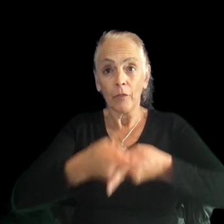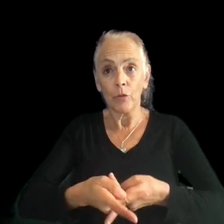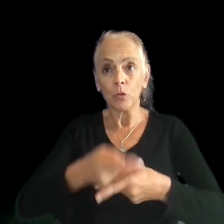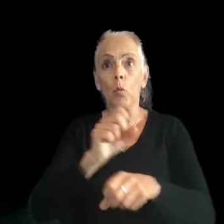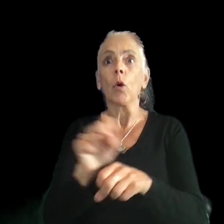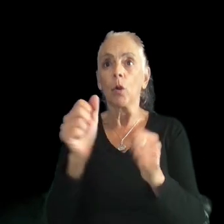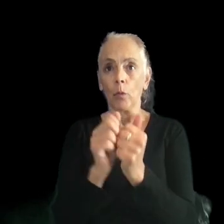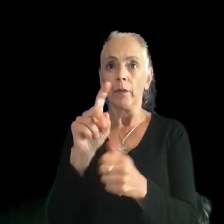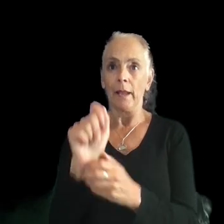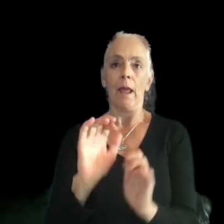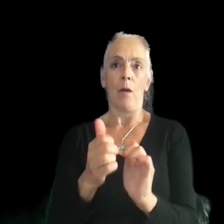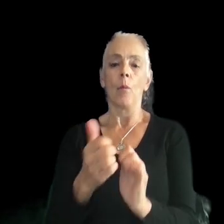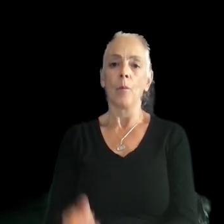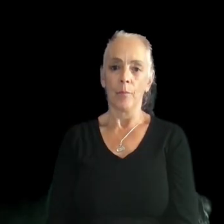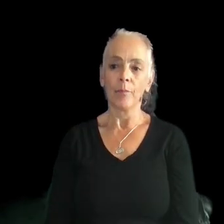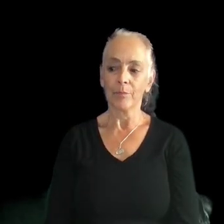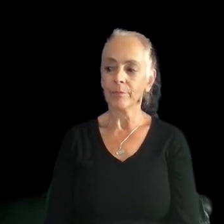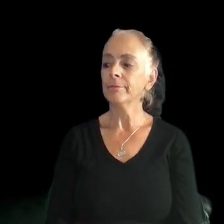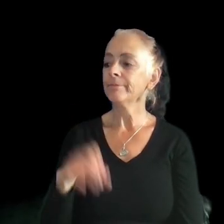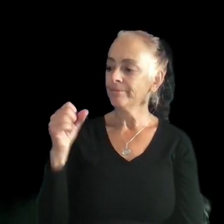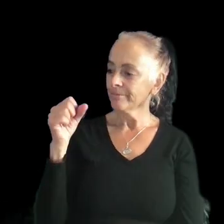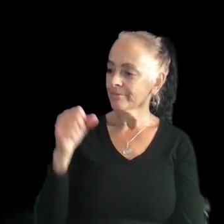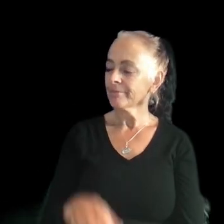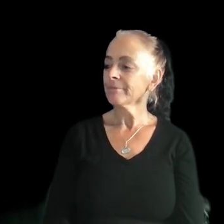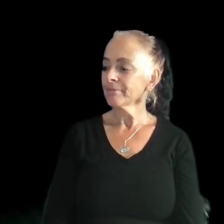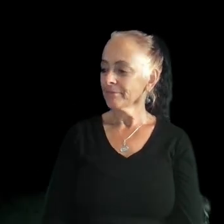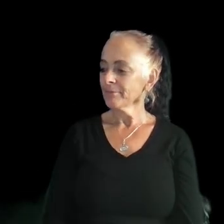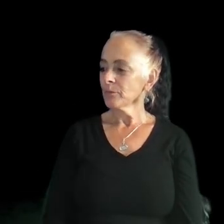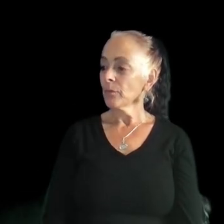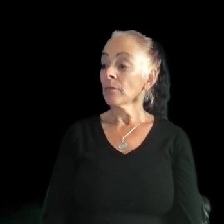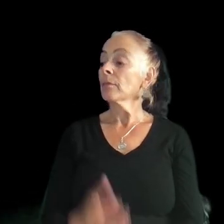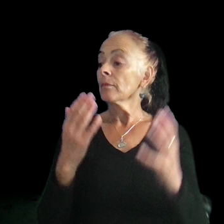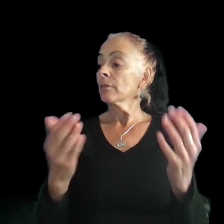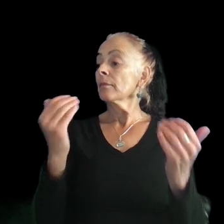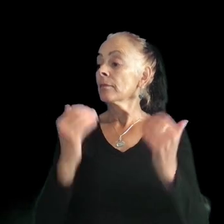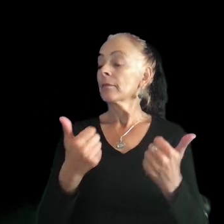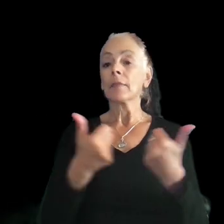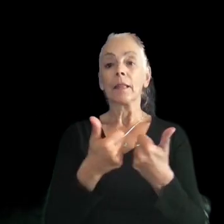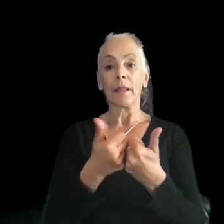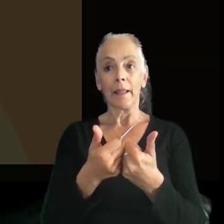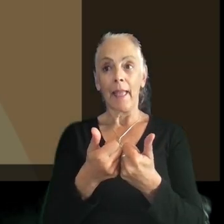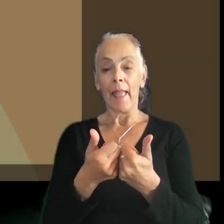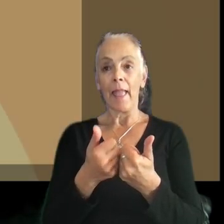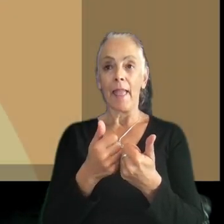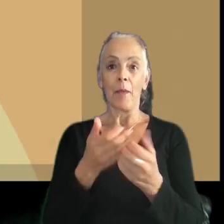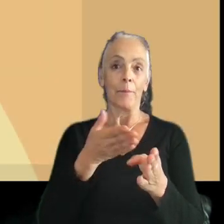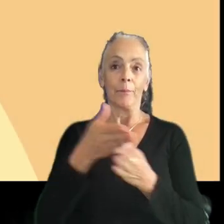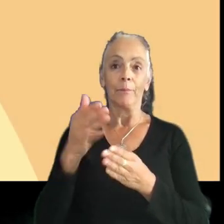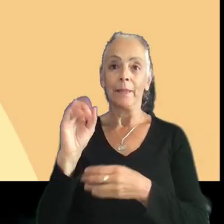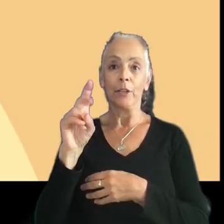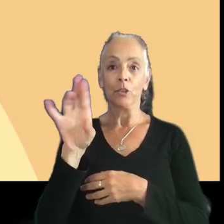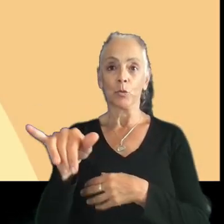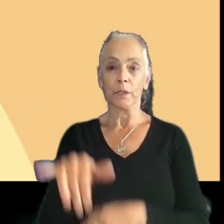with data sure sure let's move to game industry is a very specific one and i think it's a